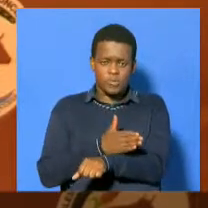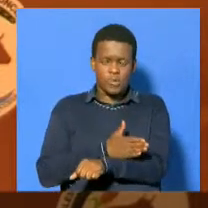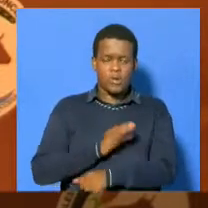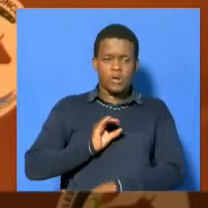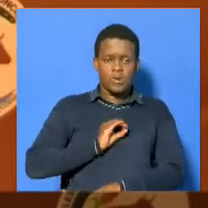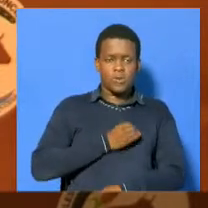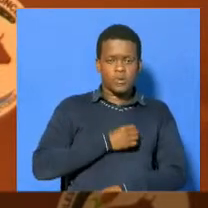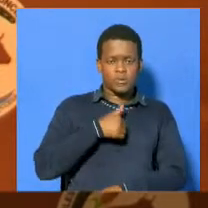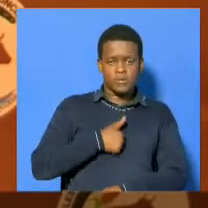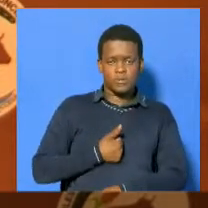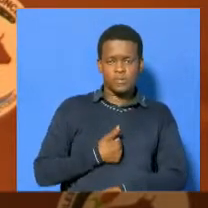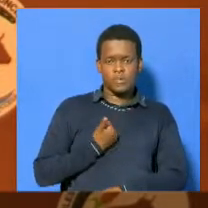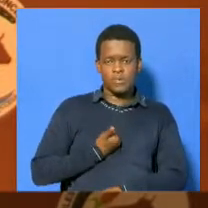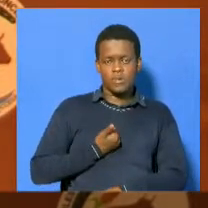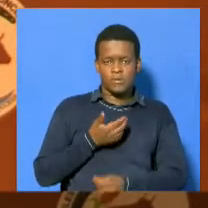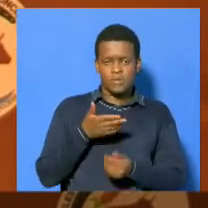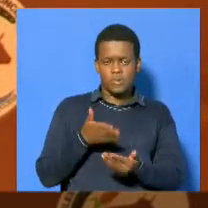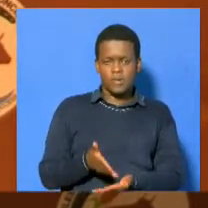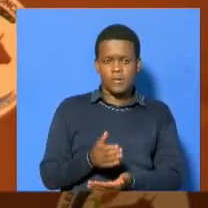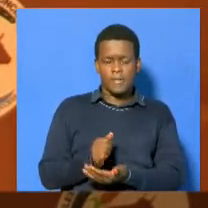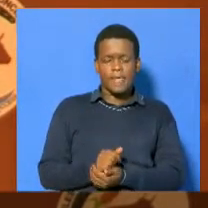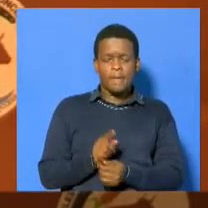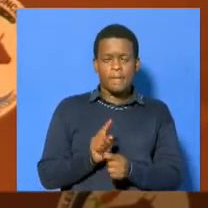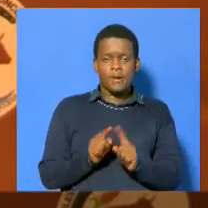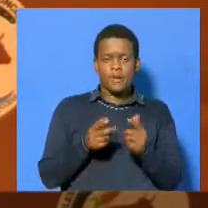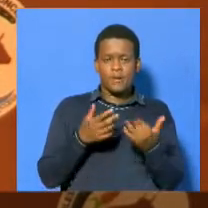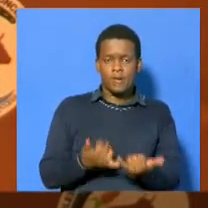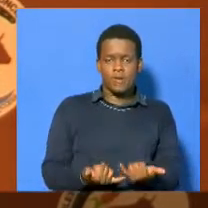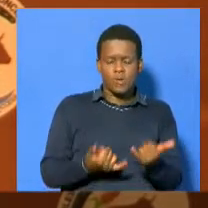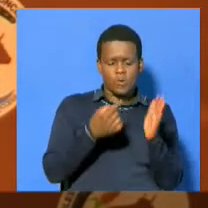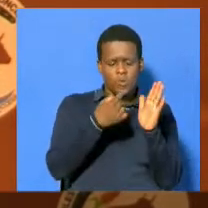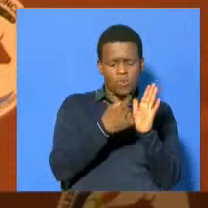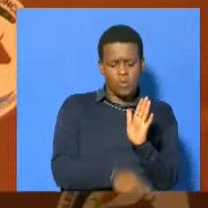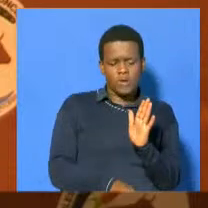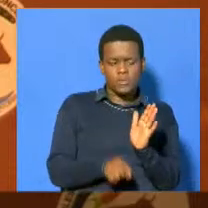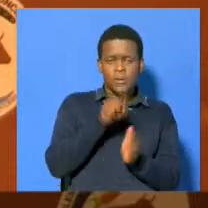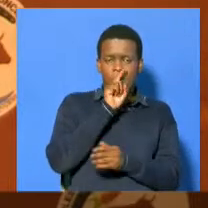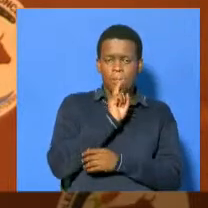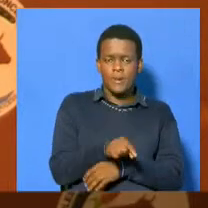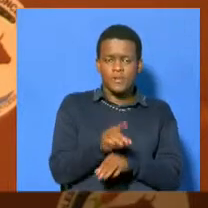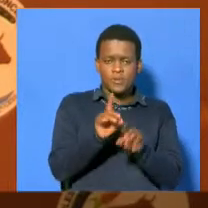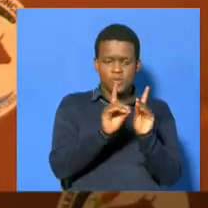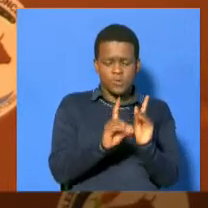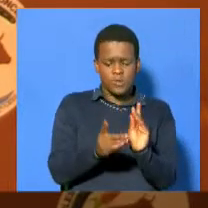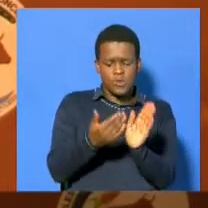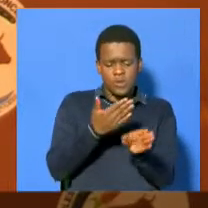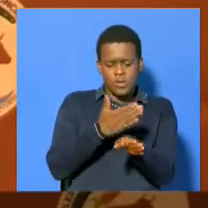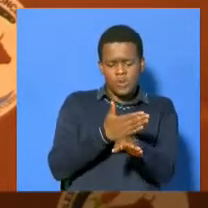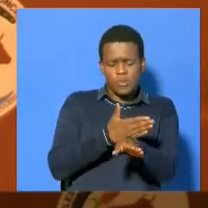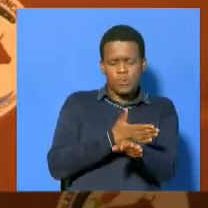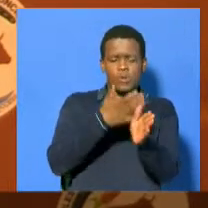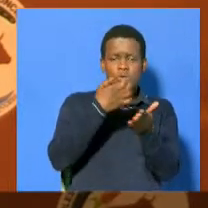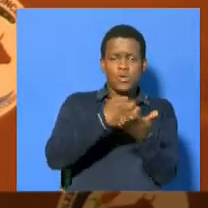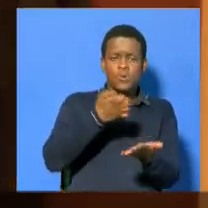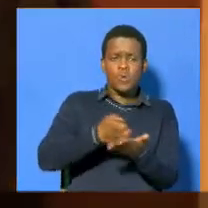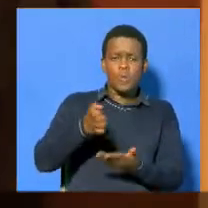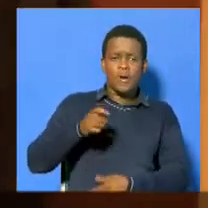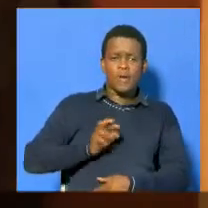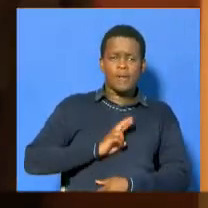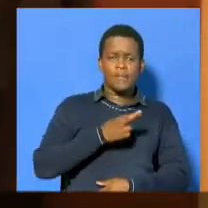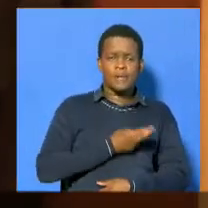a gateway to Namibia and the southern part, what is it that needs to be done gore improve le yone tshwere la rona le yone matshwele a